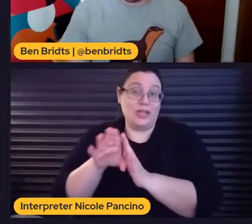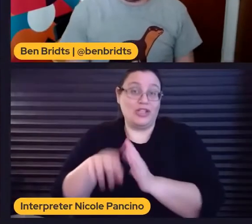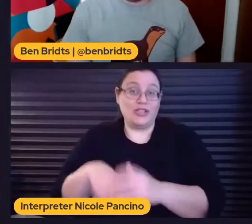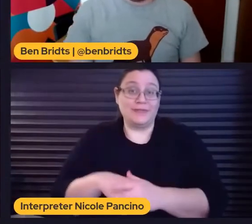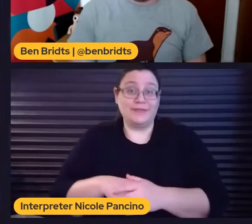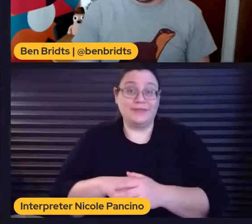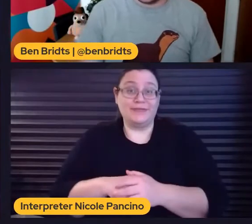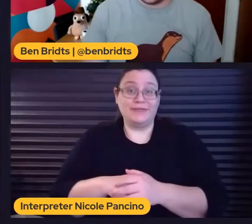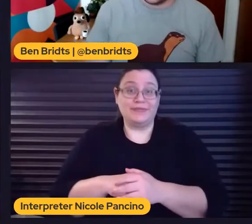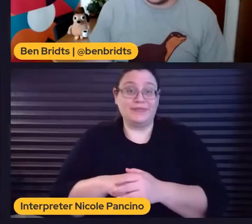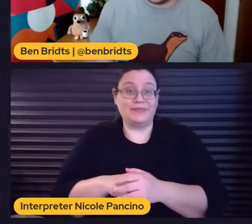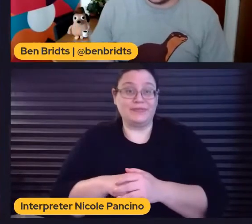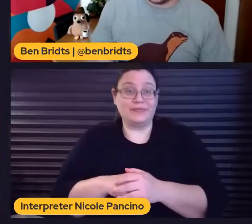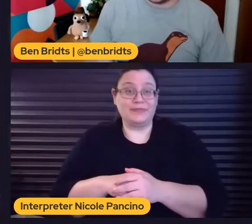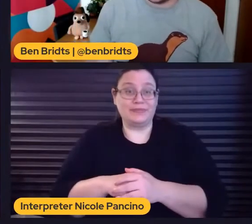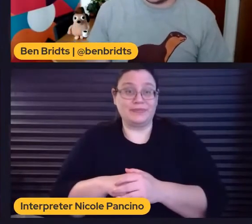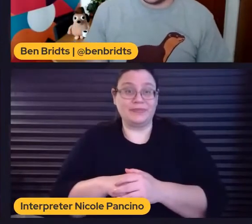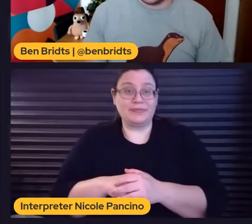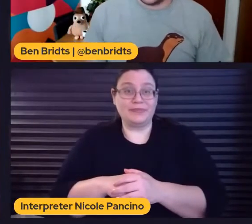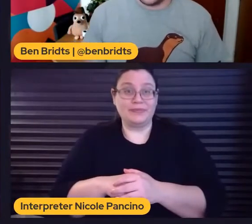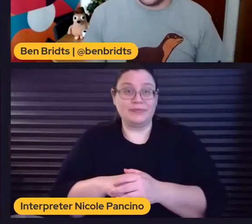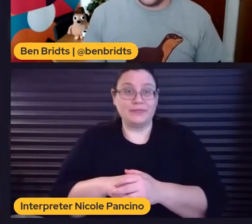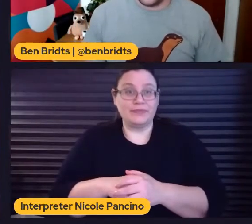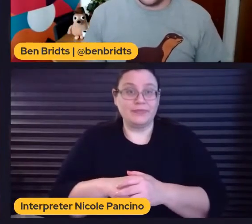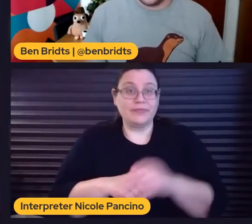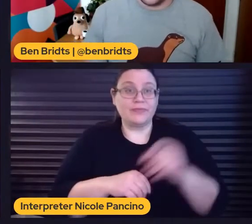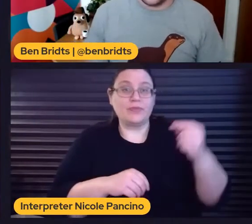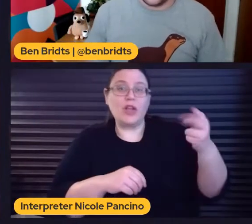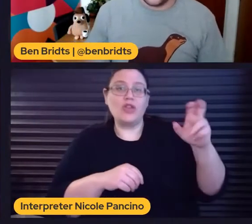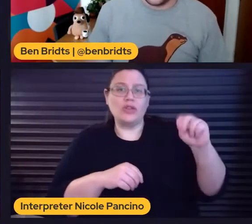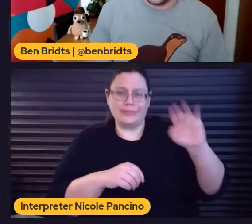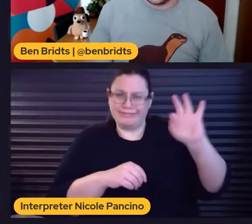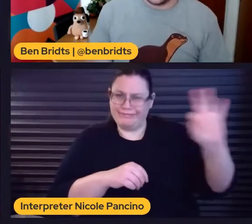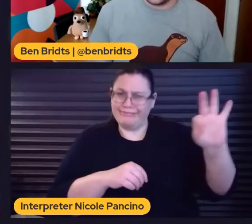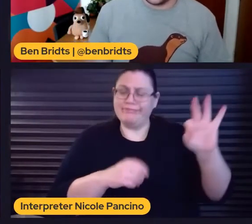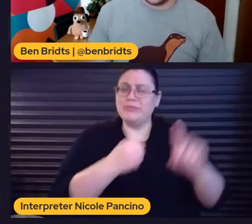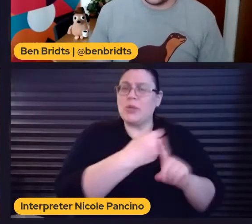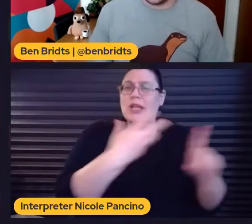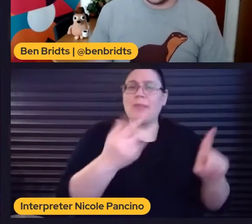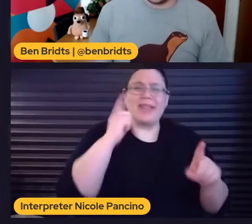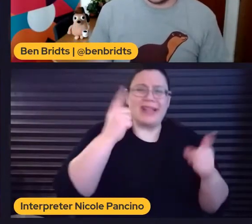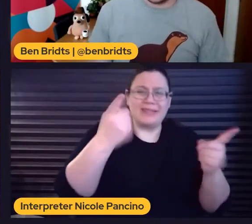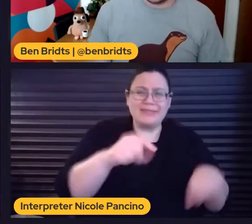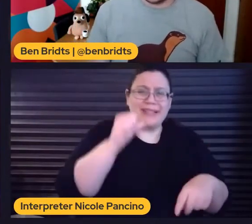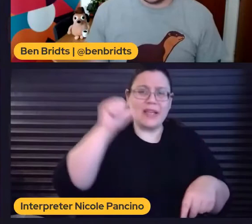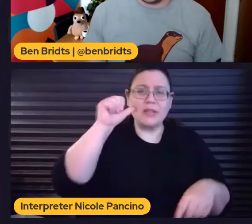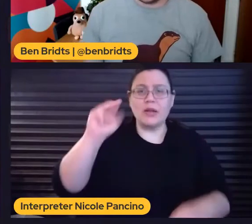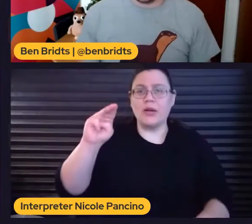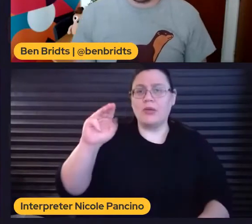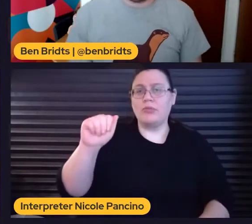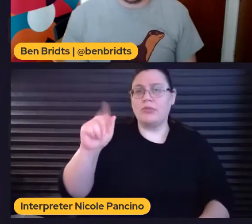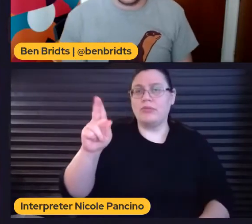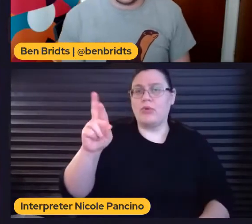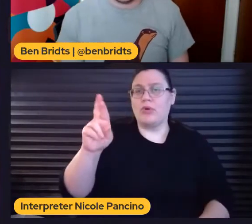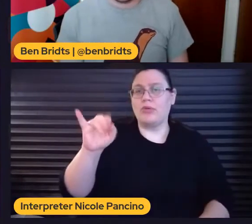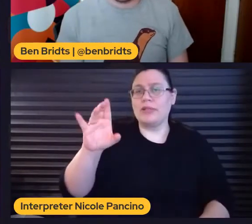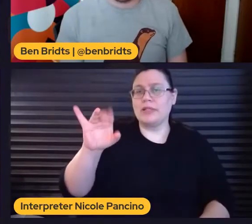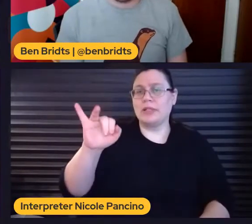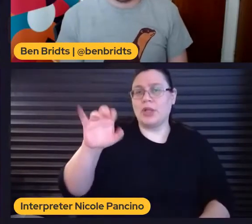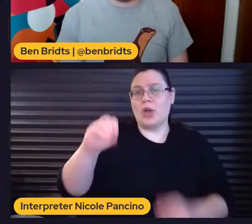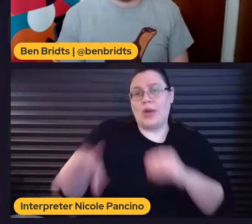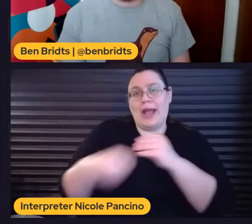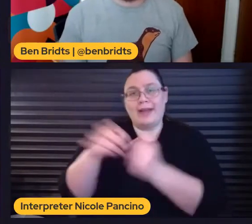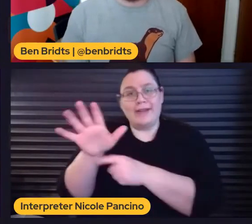and to elaborate on this, I think yesterday Mauricio added a video